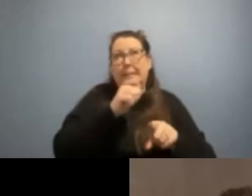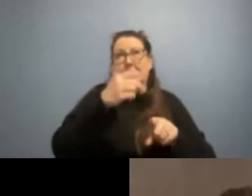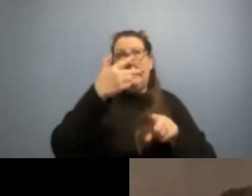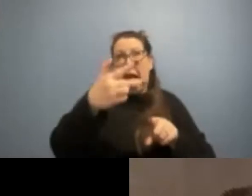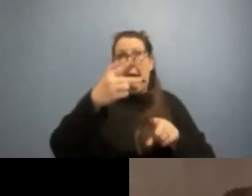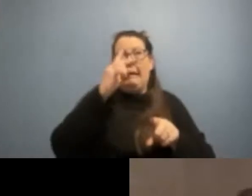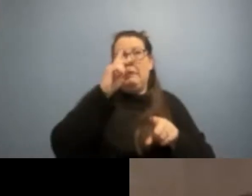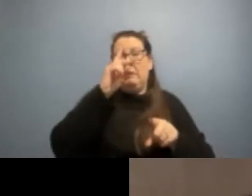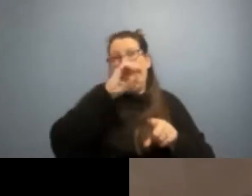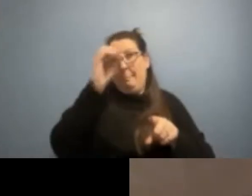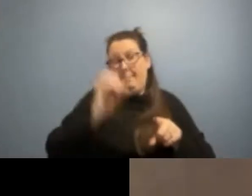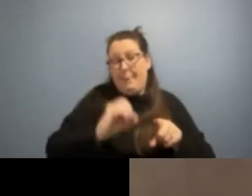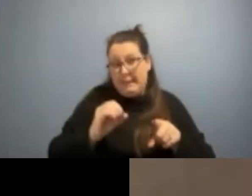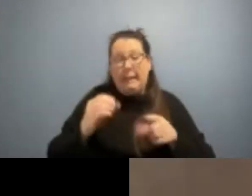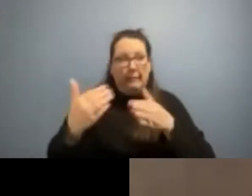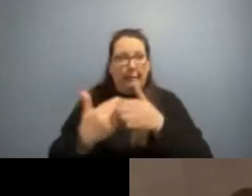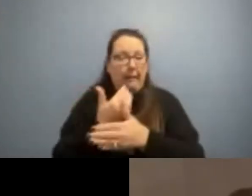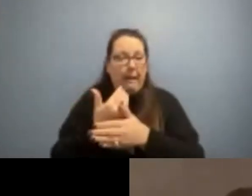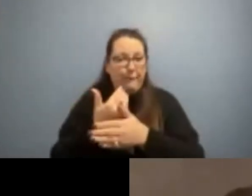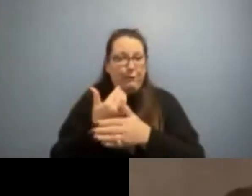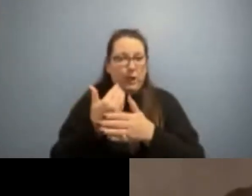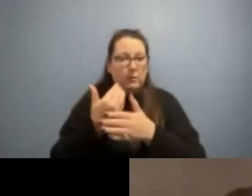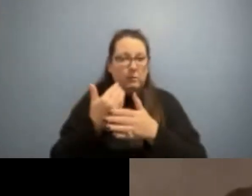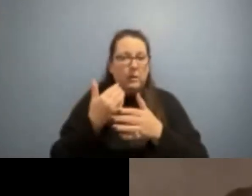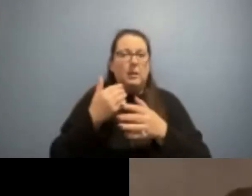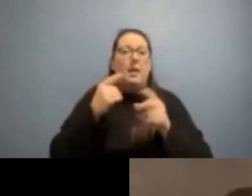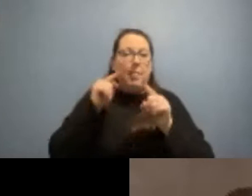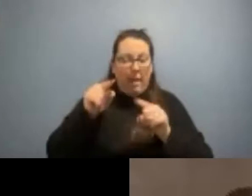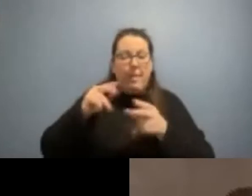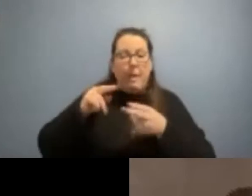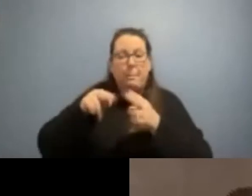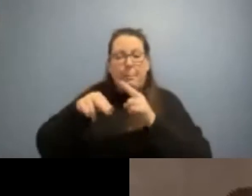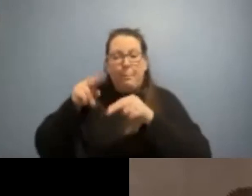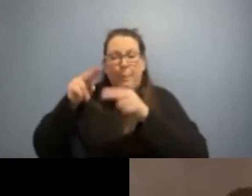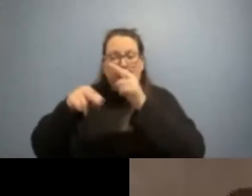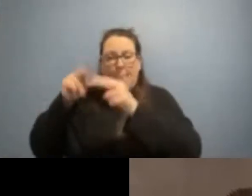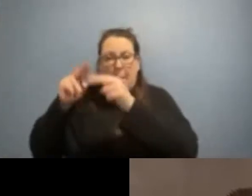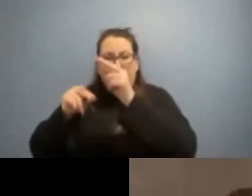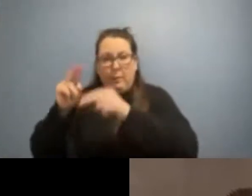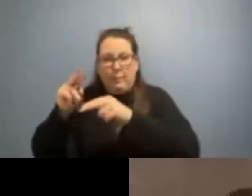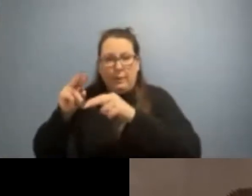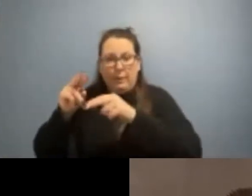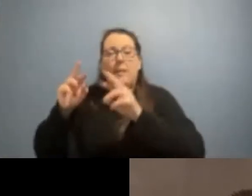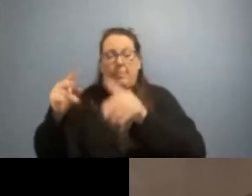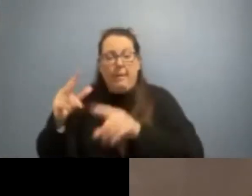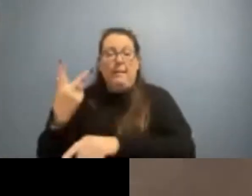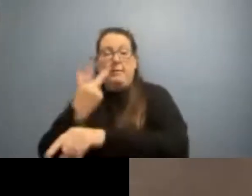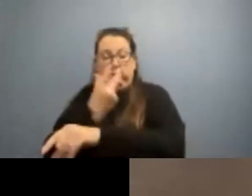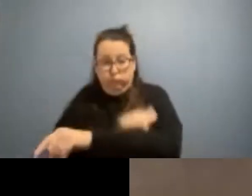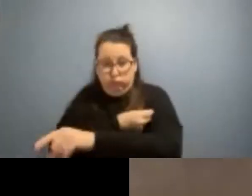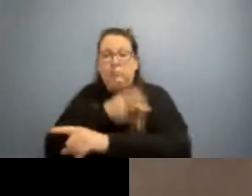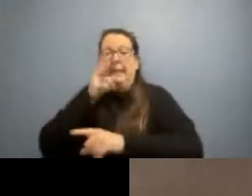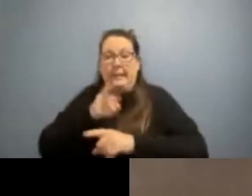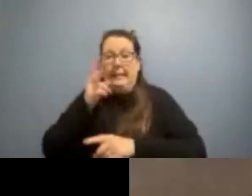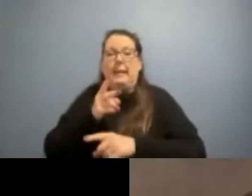goes by, you build up that immunity. And after the second dose, you'll have over 90%. So that's why initially, if you look at the studies done